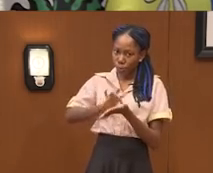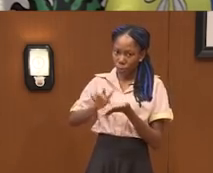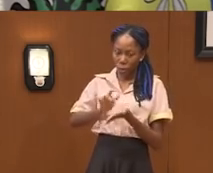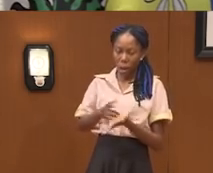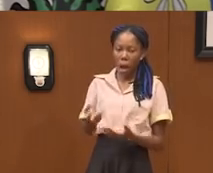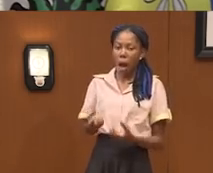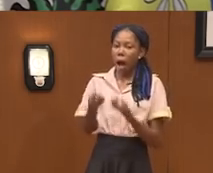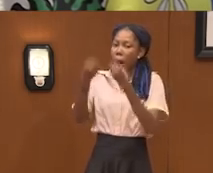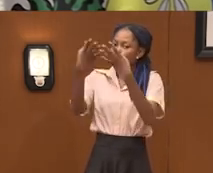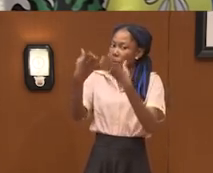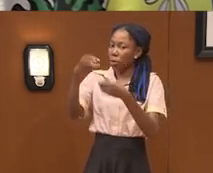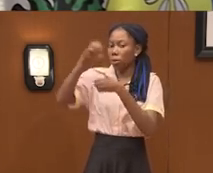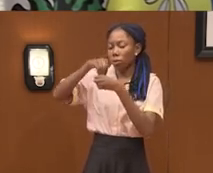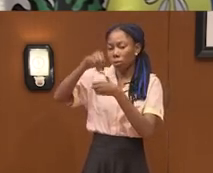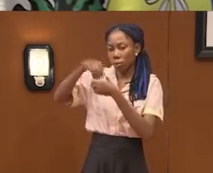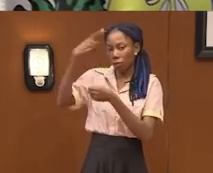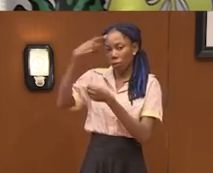on the rent.